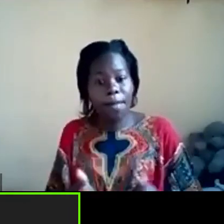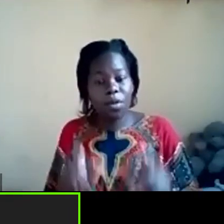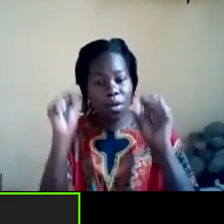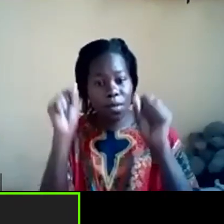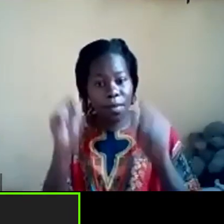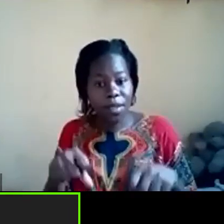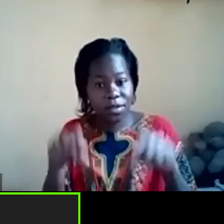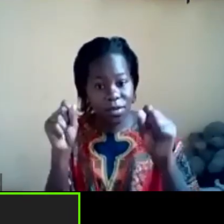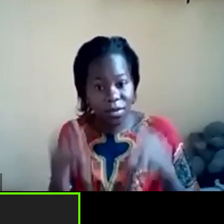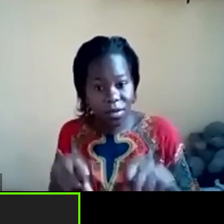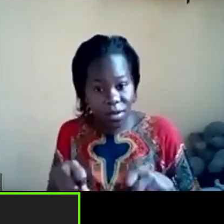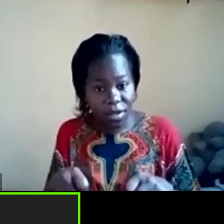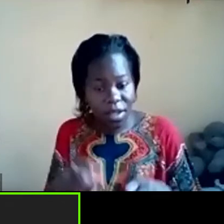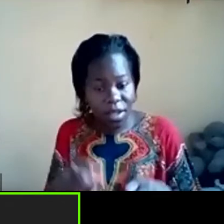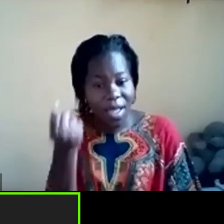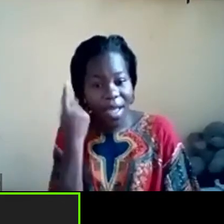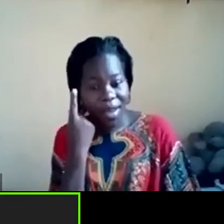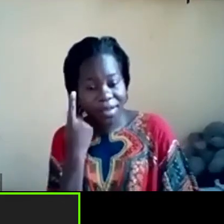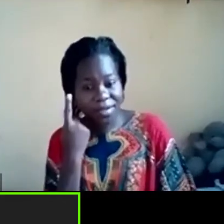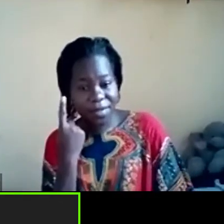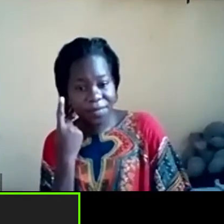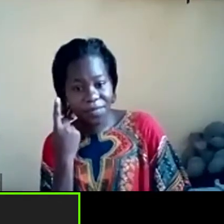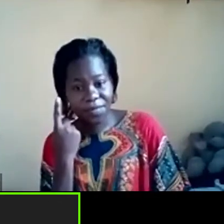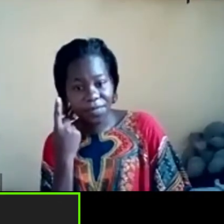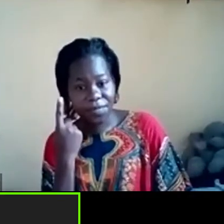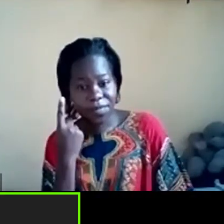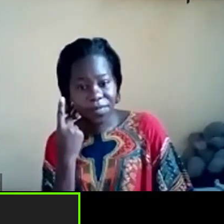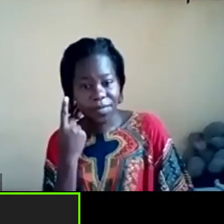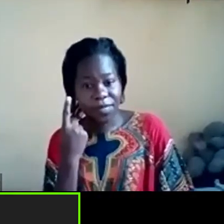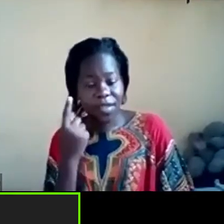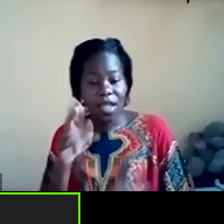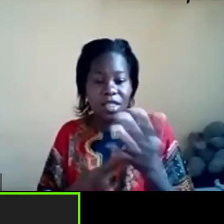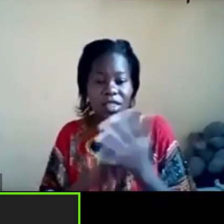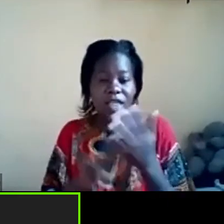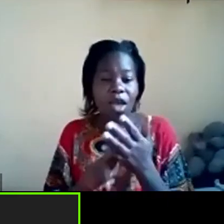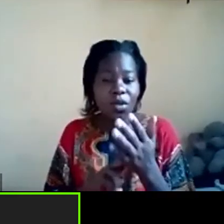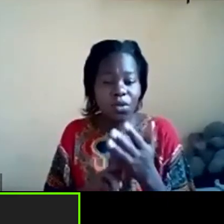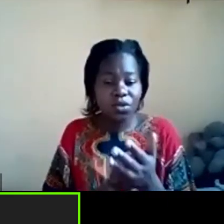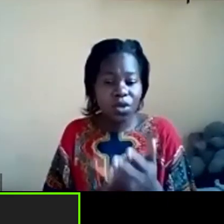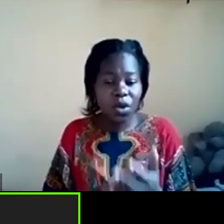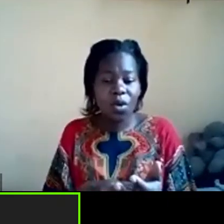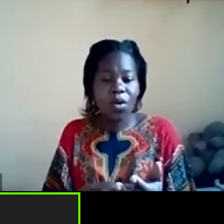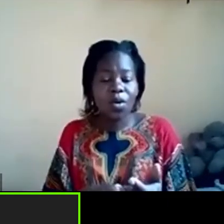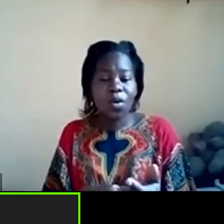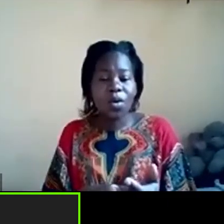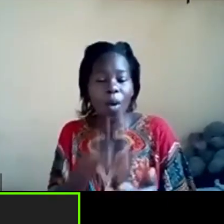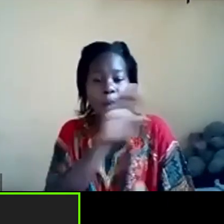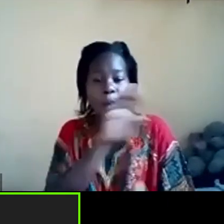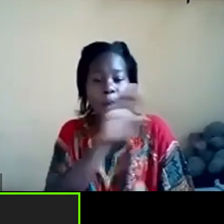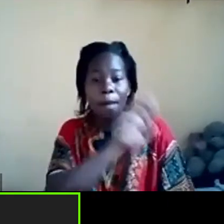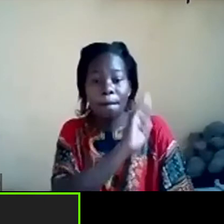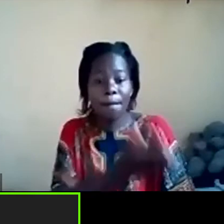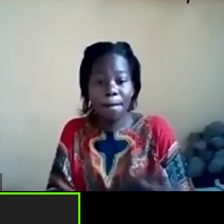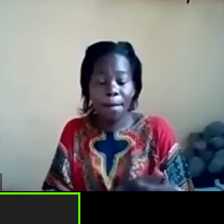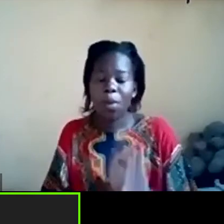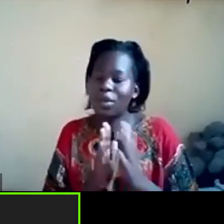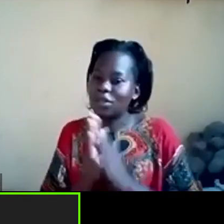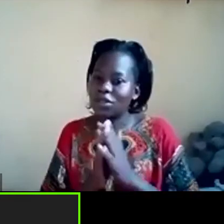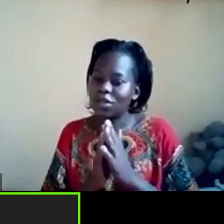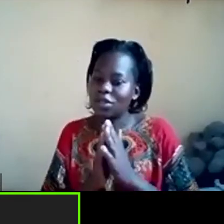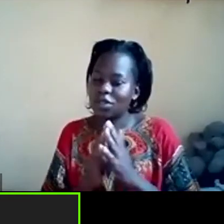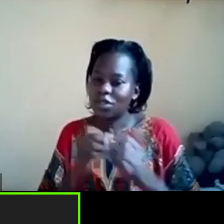that the consumption of energy is a bit interesting, because energy is